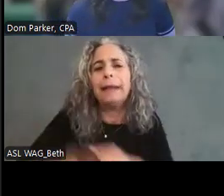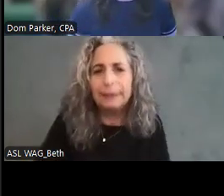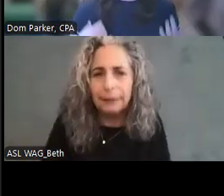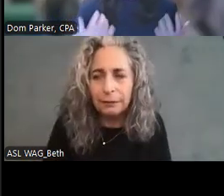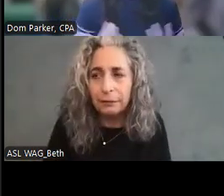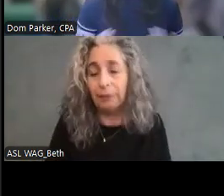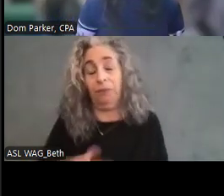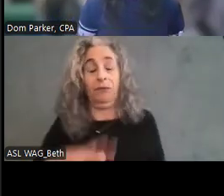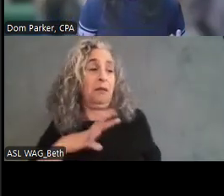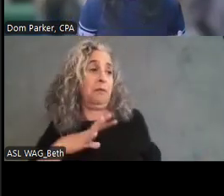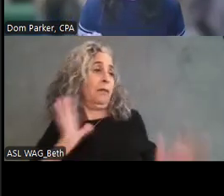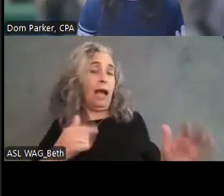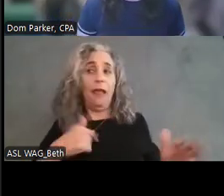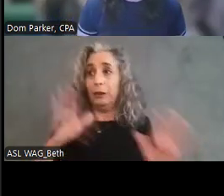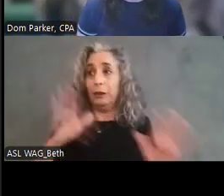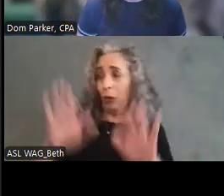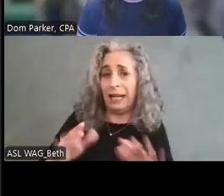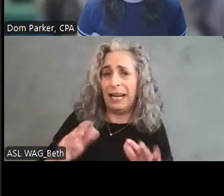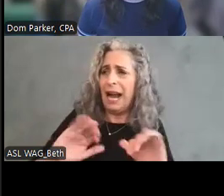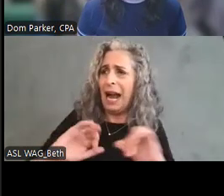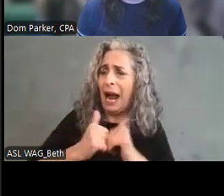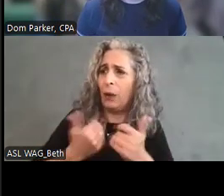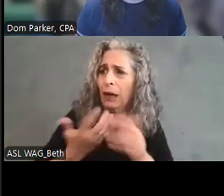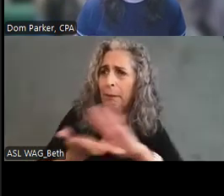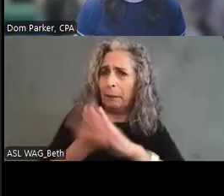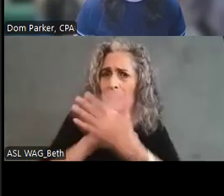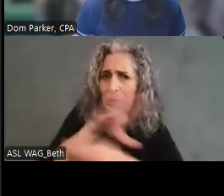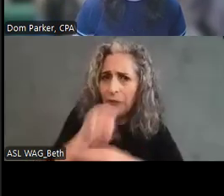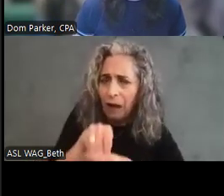get involved? How should I have a look at designing games for a difference?